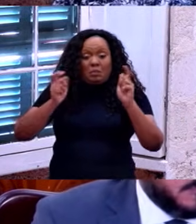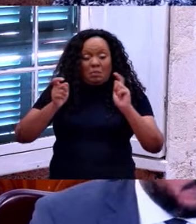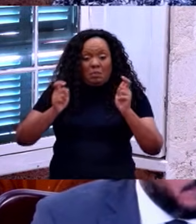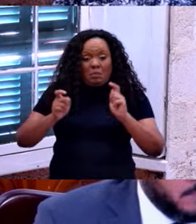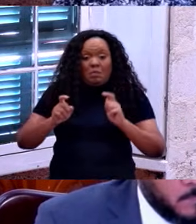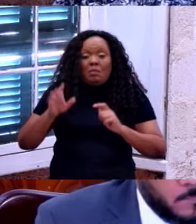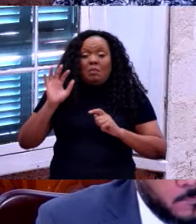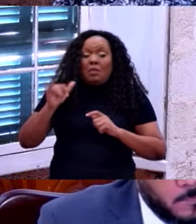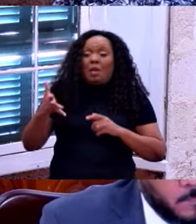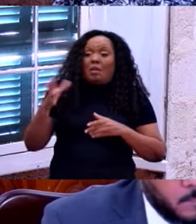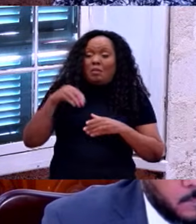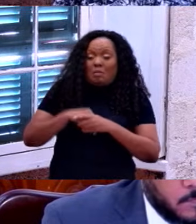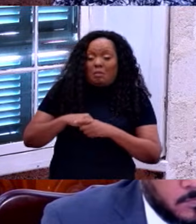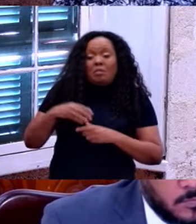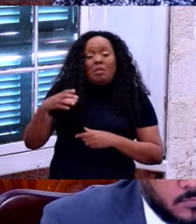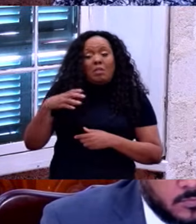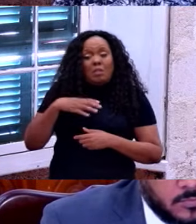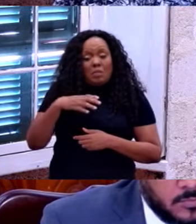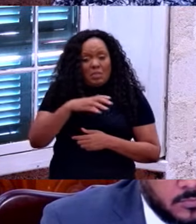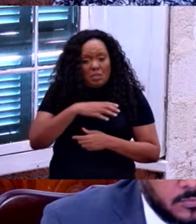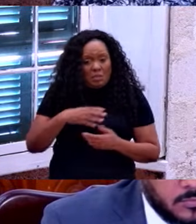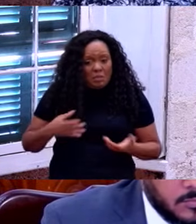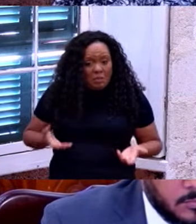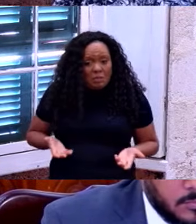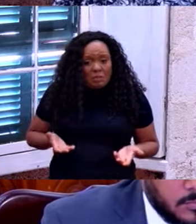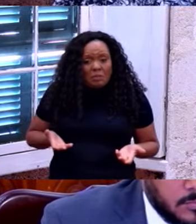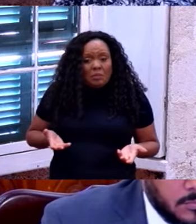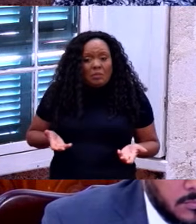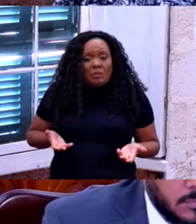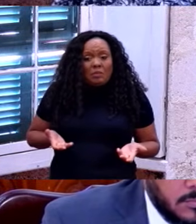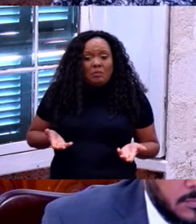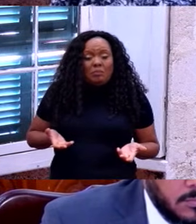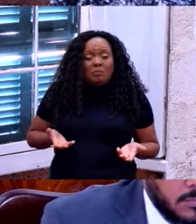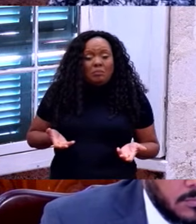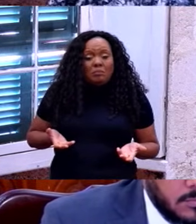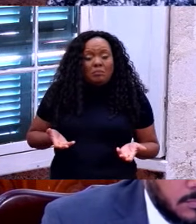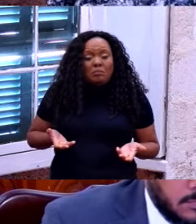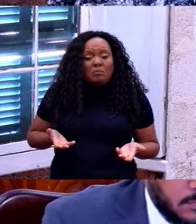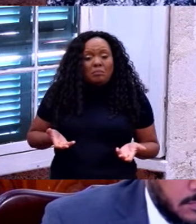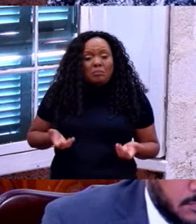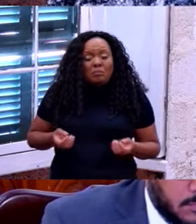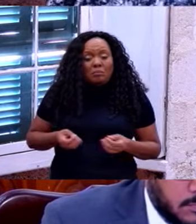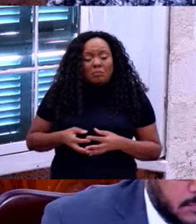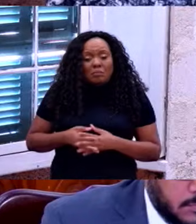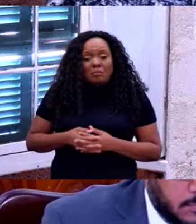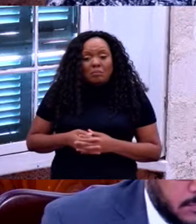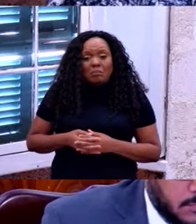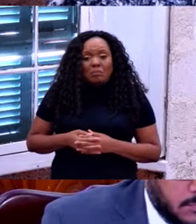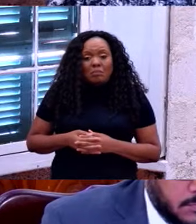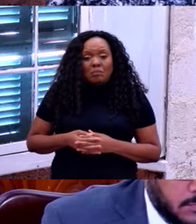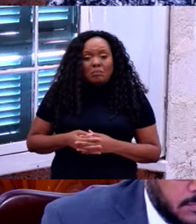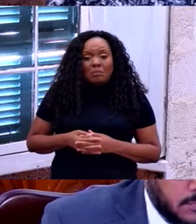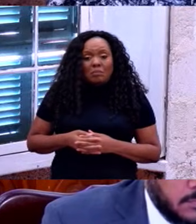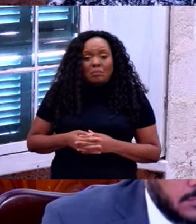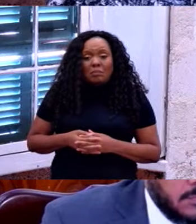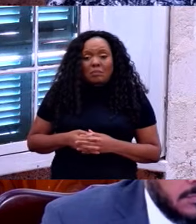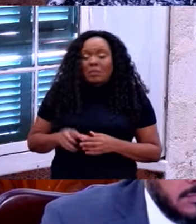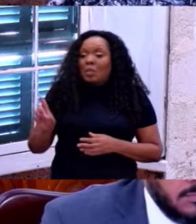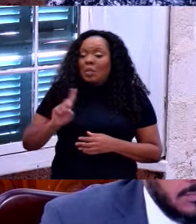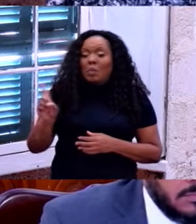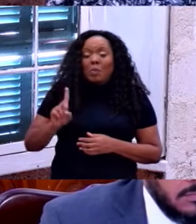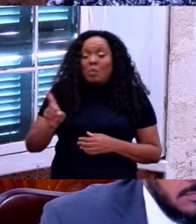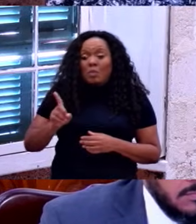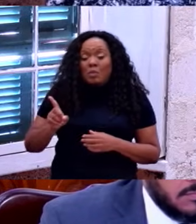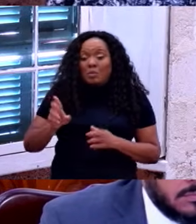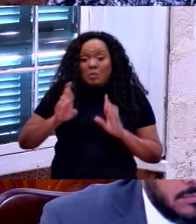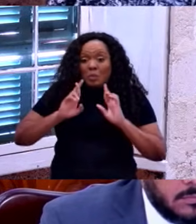commission's remit? Is it that the commission, where's the report?